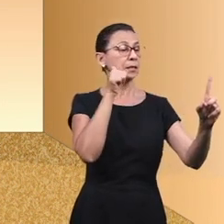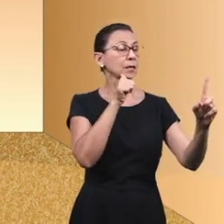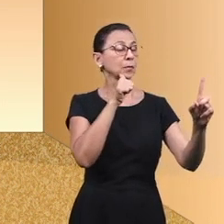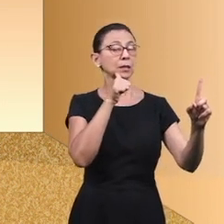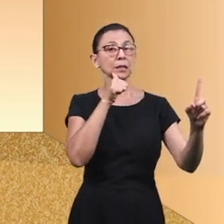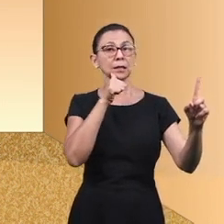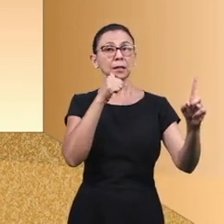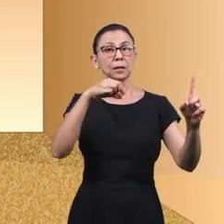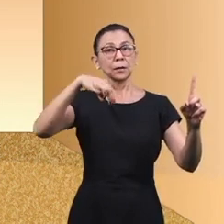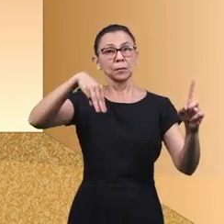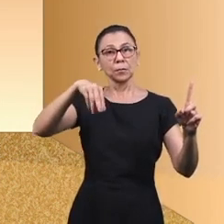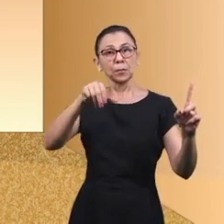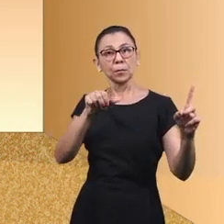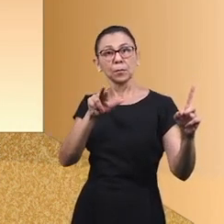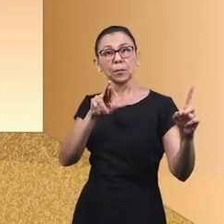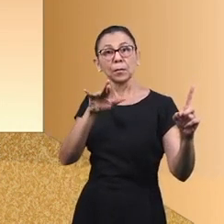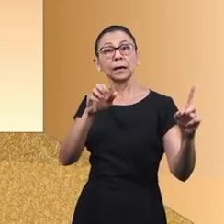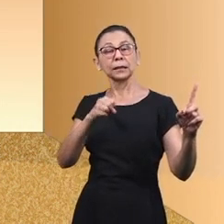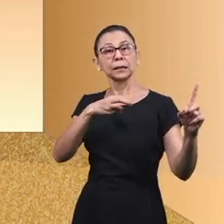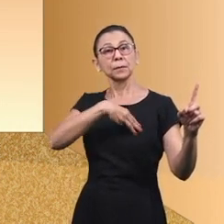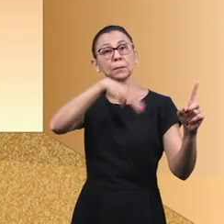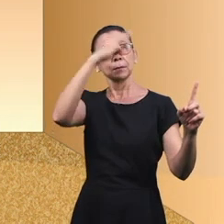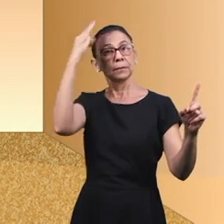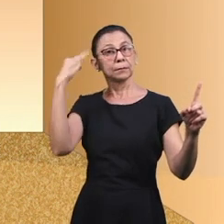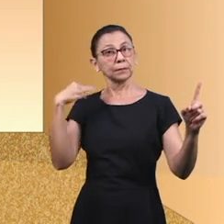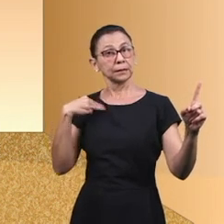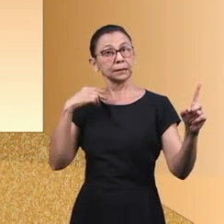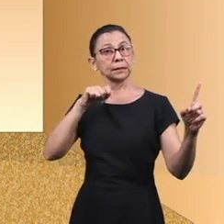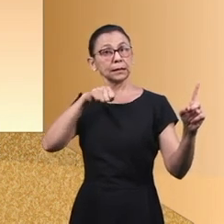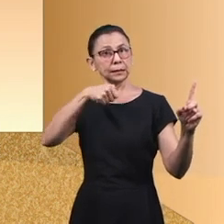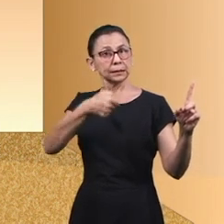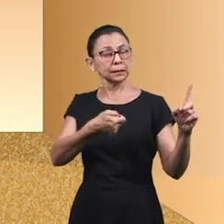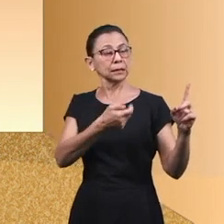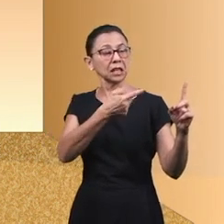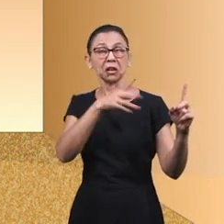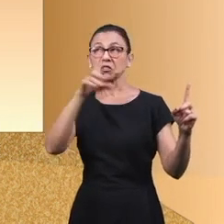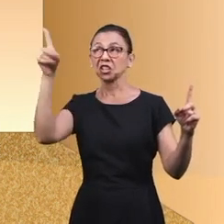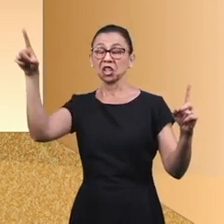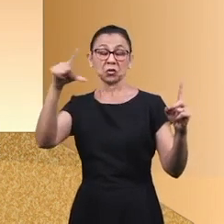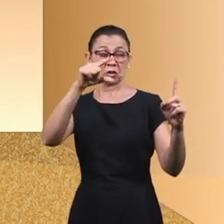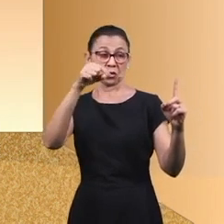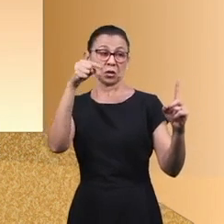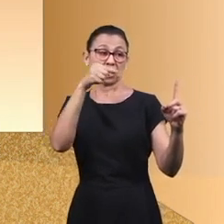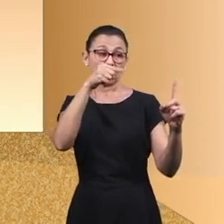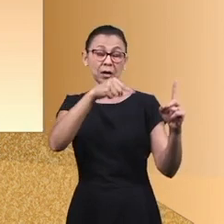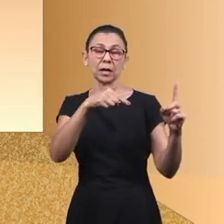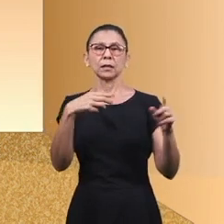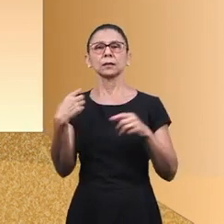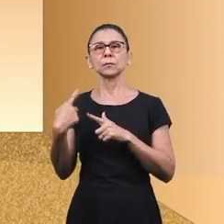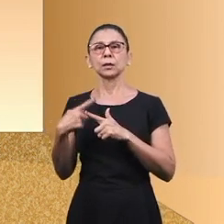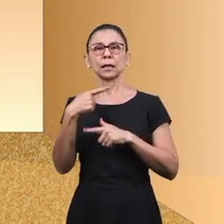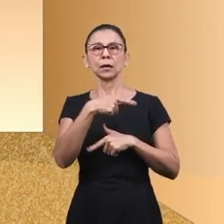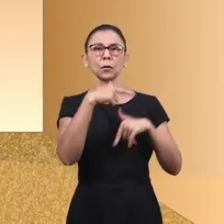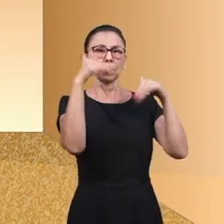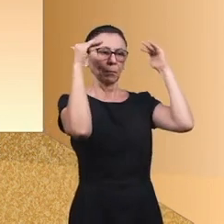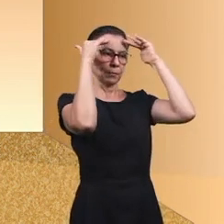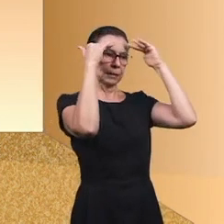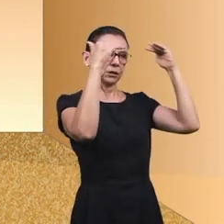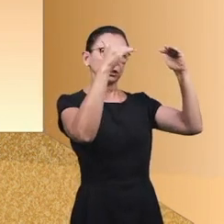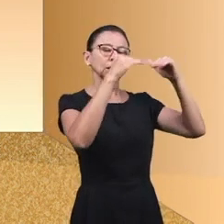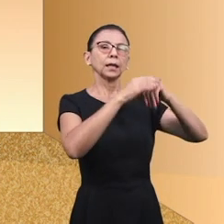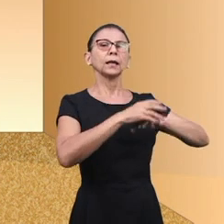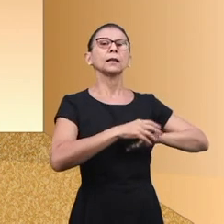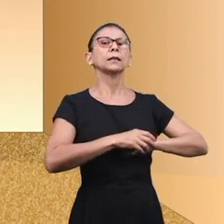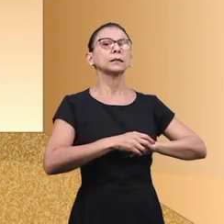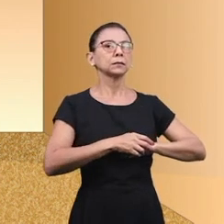to be the mother of Jesus? Because she was obedient. She was obedient. She did